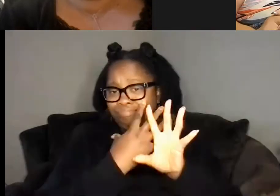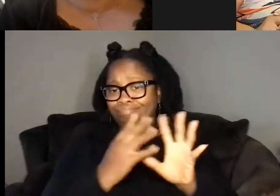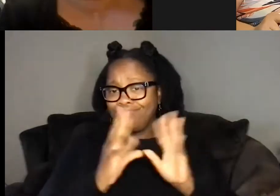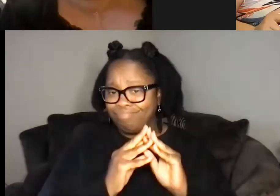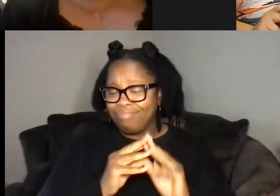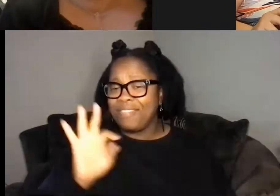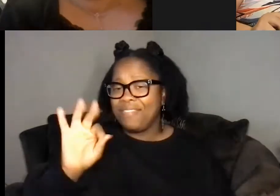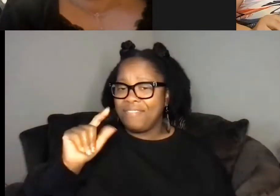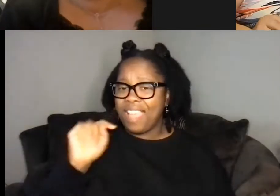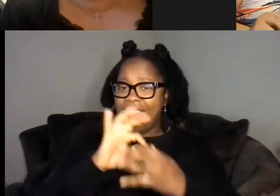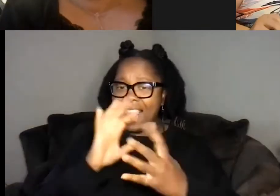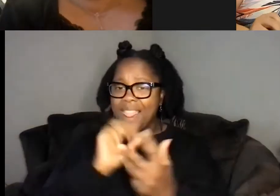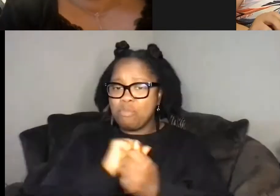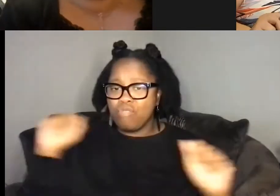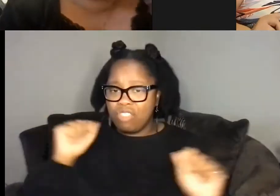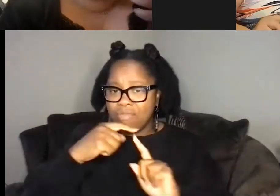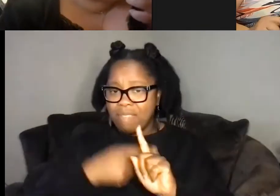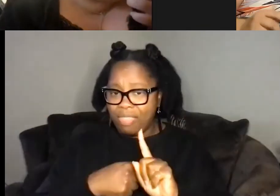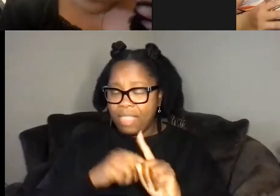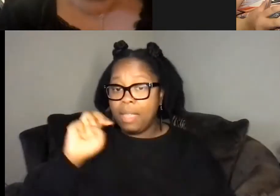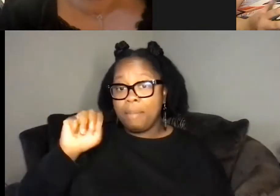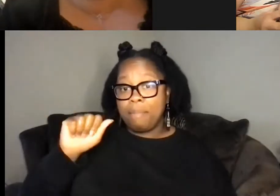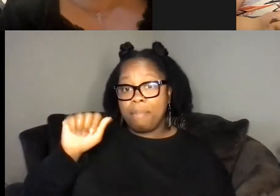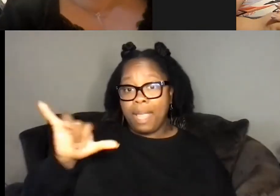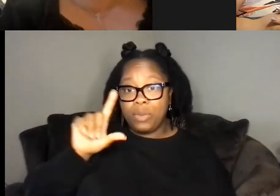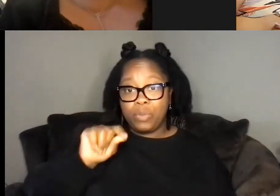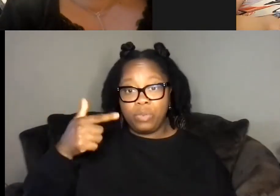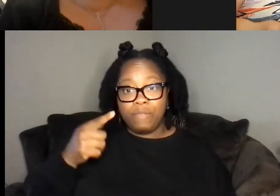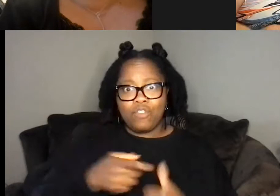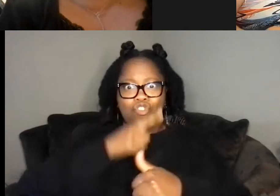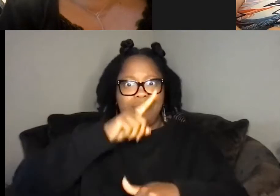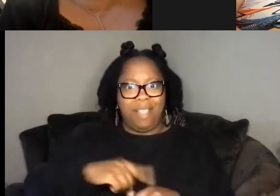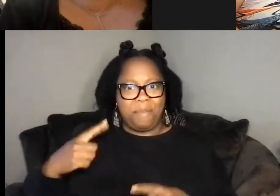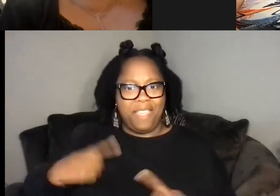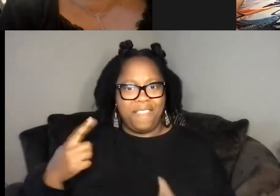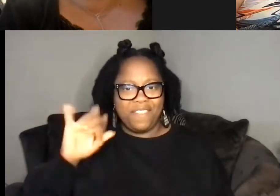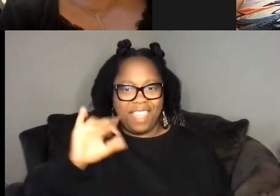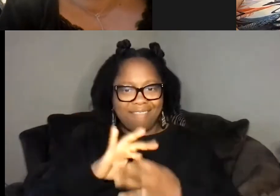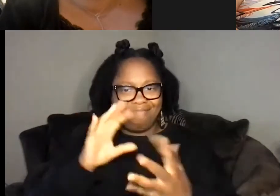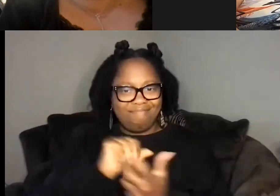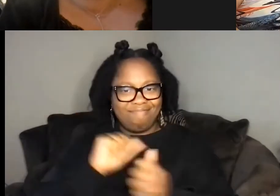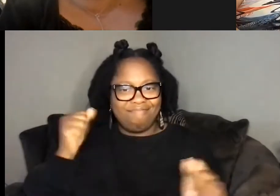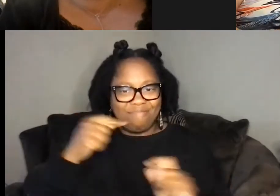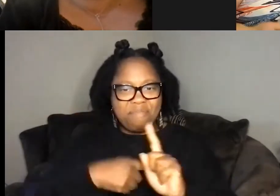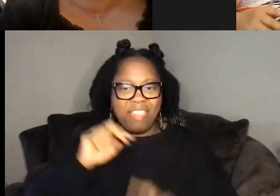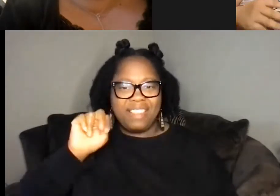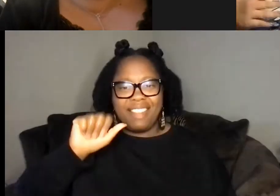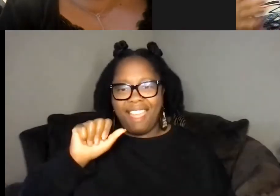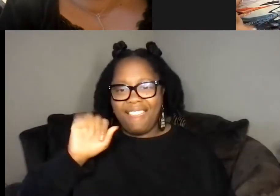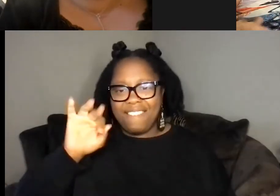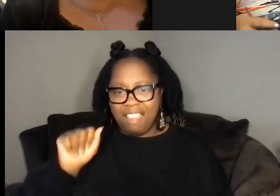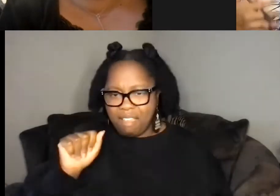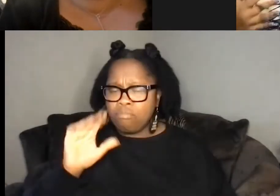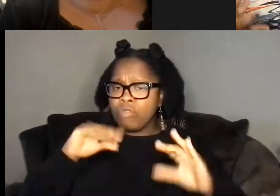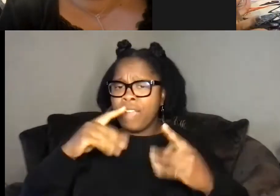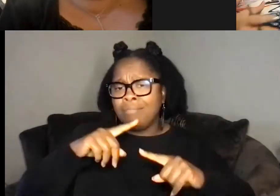Month. As many of you know, May 2021 has been our first ever Fat Liberation Month at NAAFA, and we've provided a